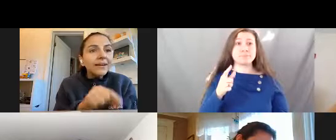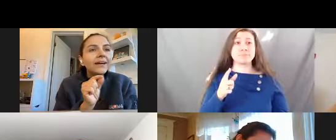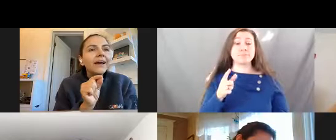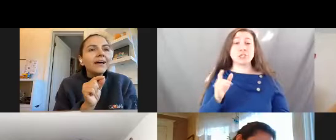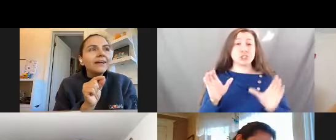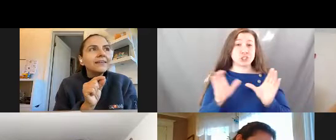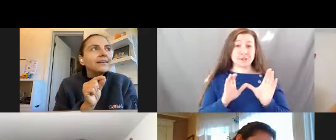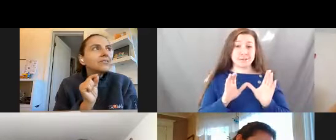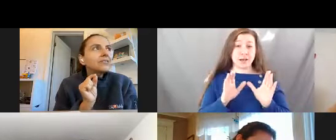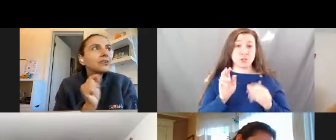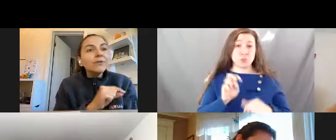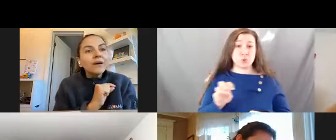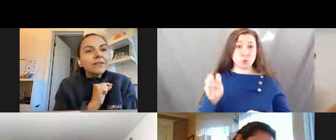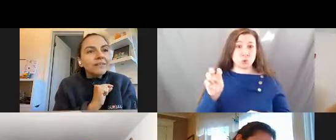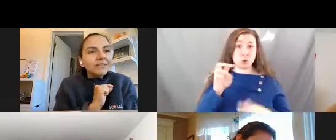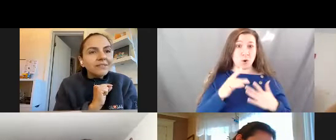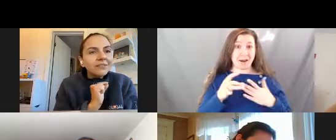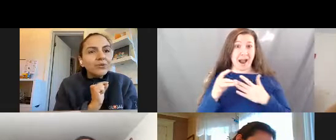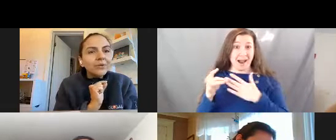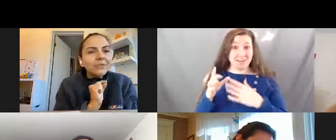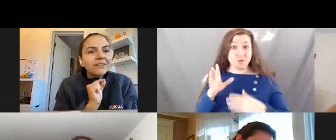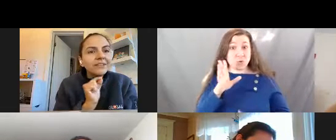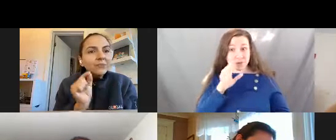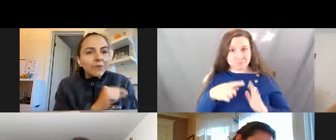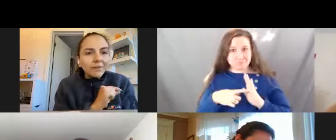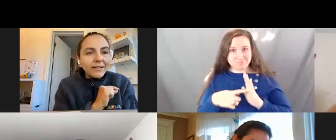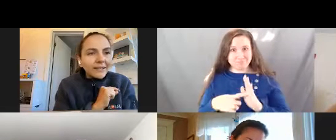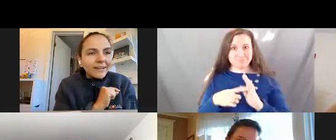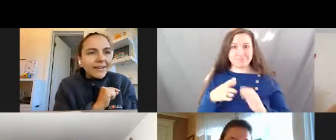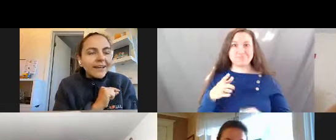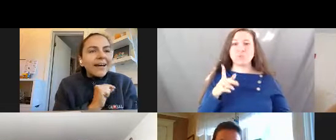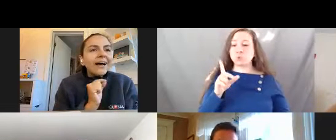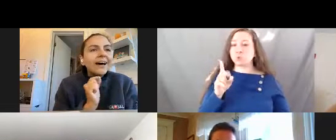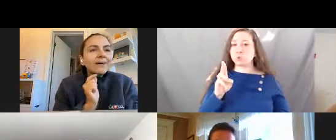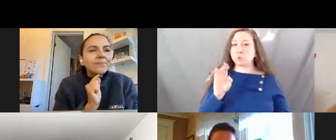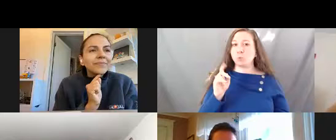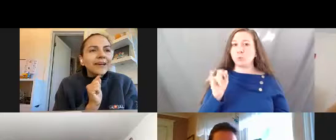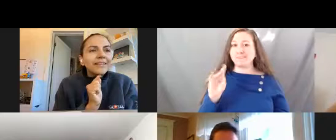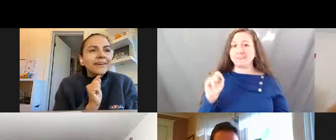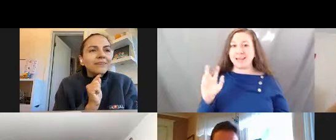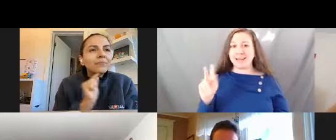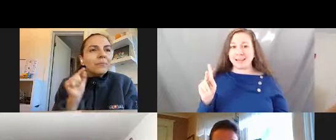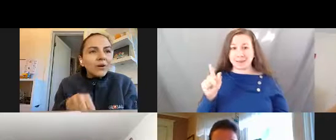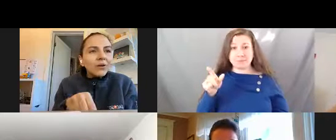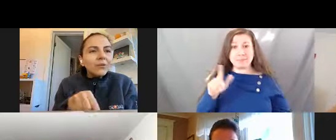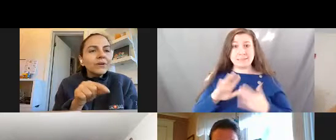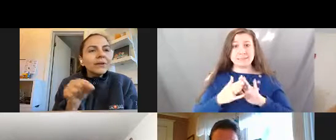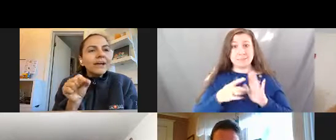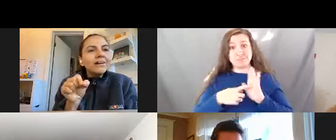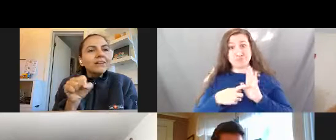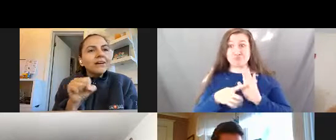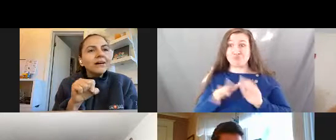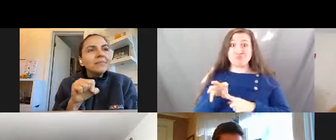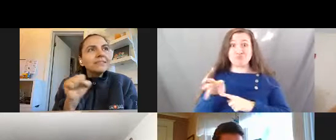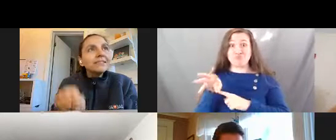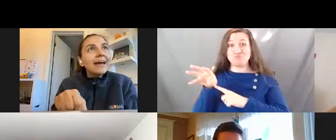tour guide, and he's going to go around and give us a tour of the city of Dubrovnik. And then tomorrow we're going to